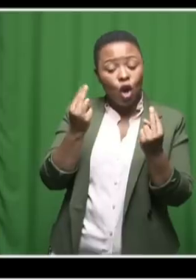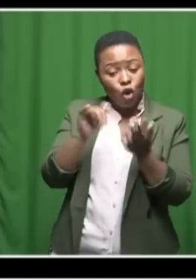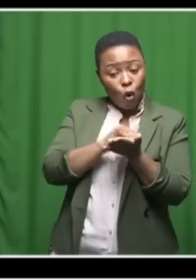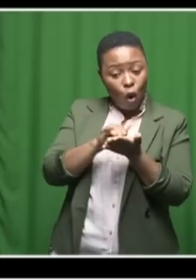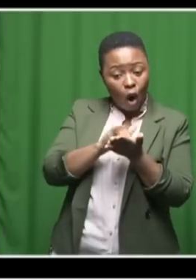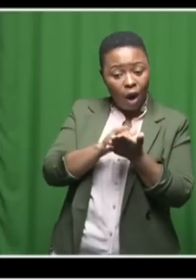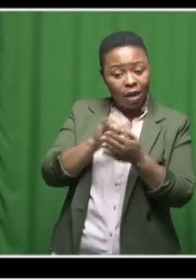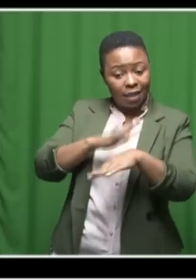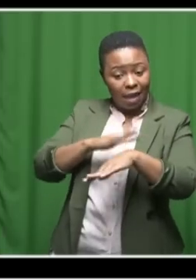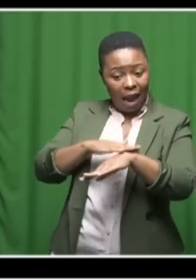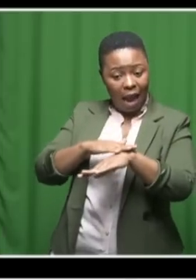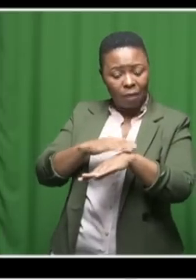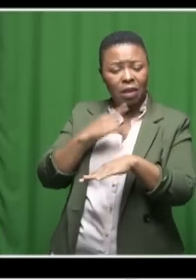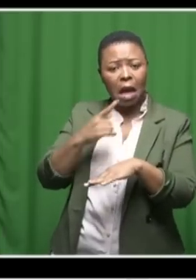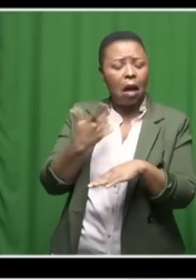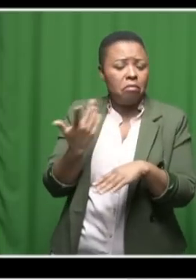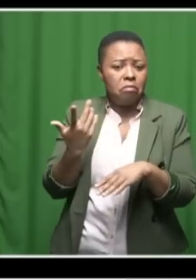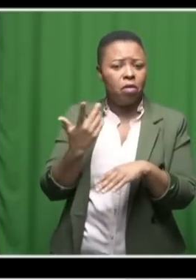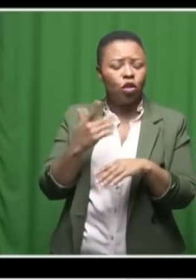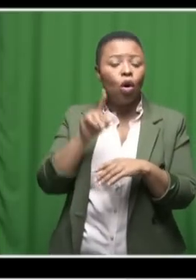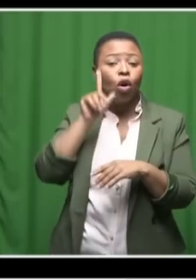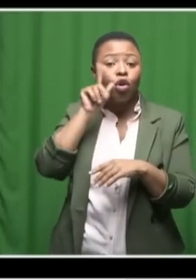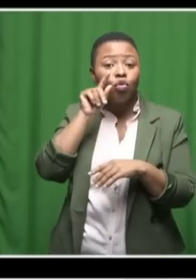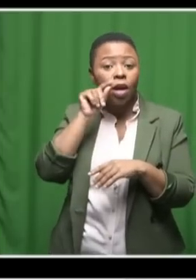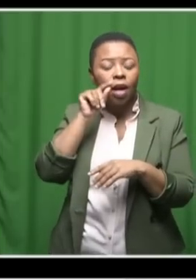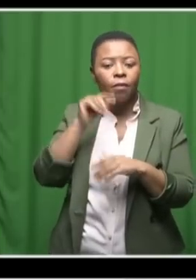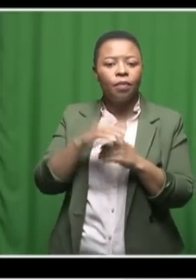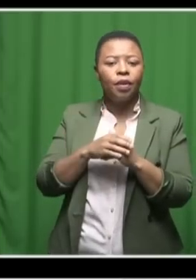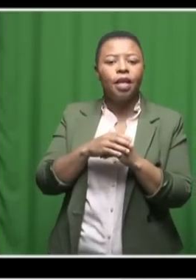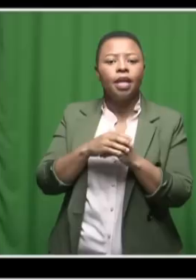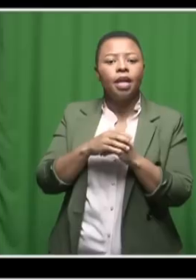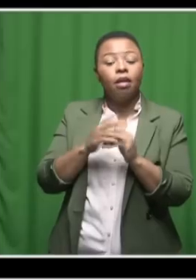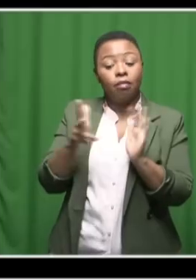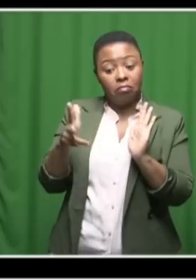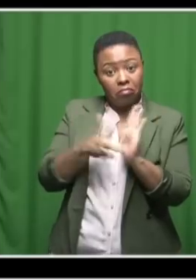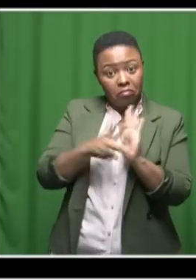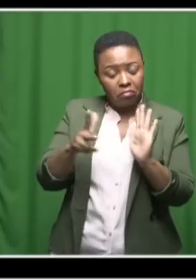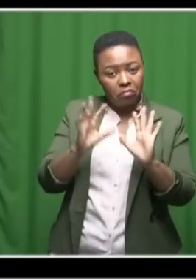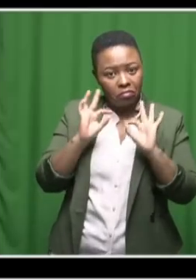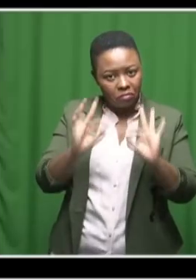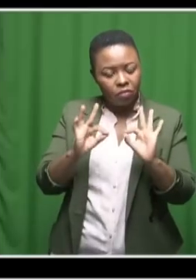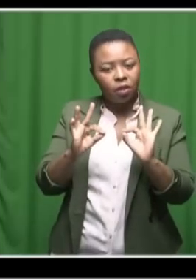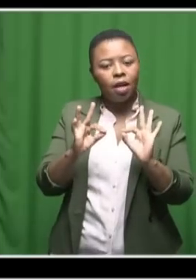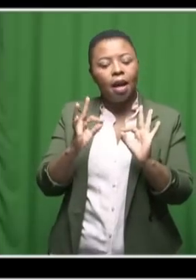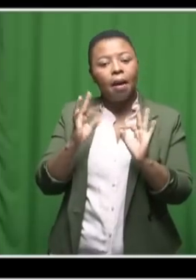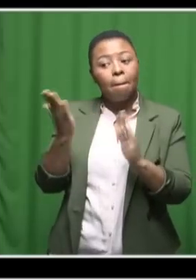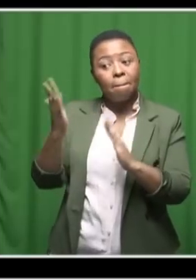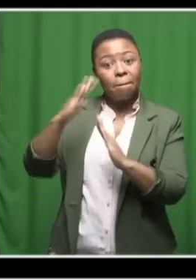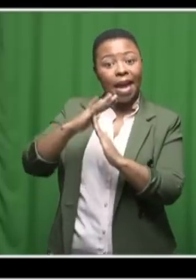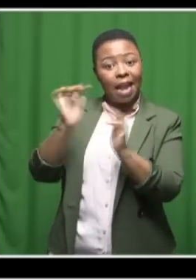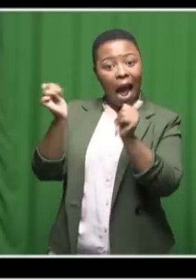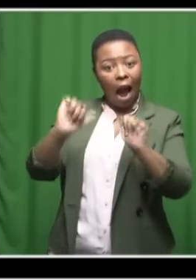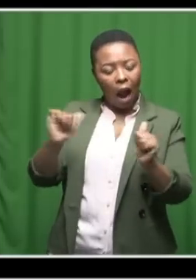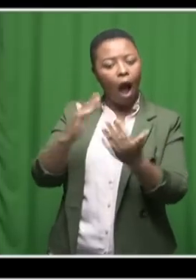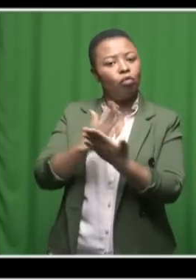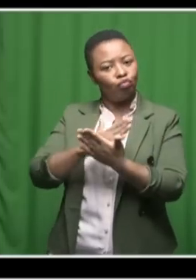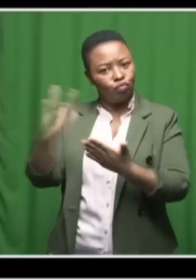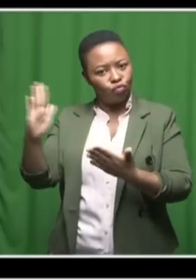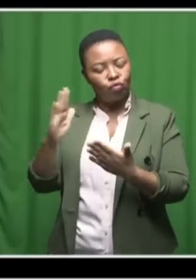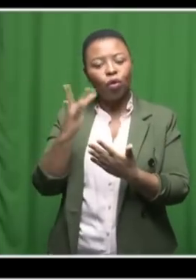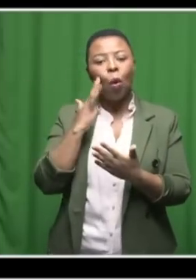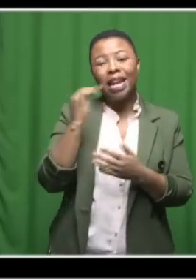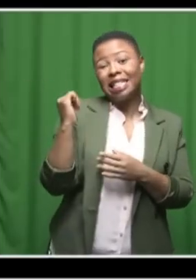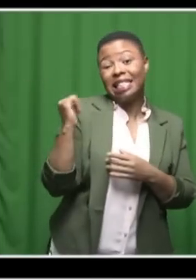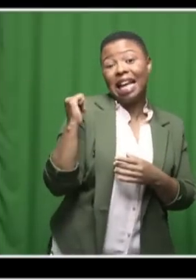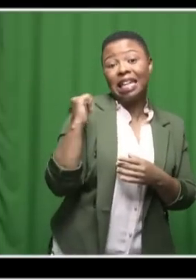nope, absolutely not. So Twitter removed the verified badge from the New York Times' main account. This happened yesterday. And they're saying